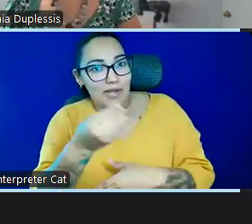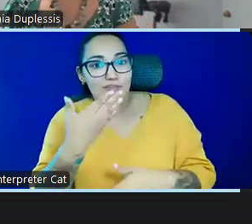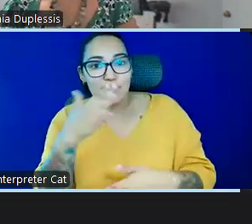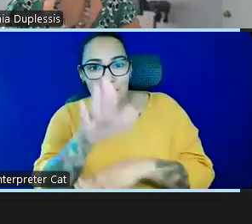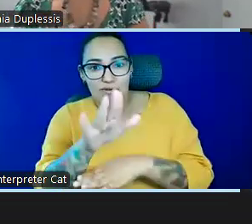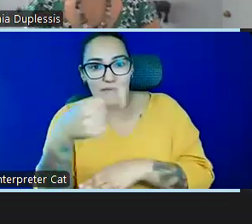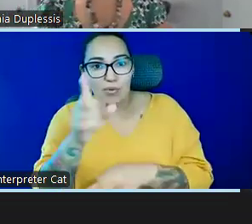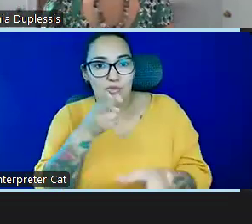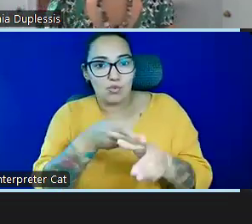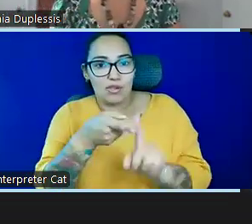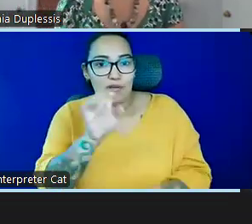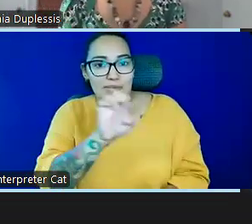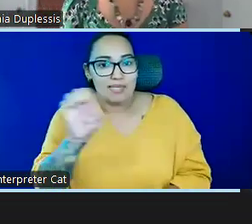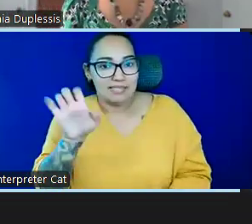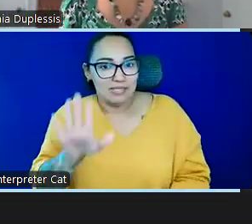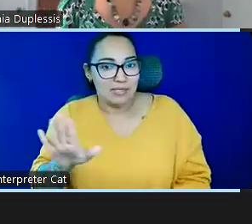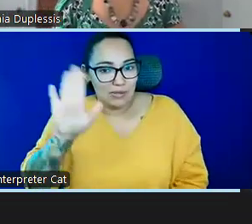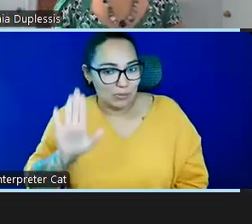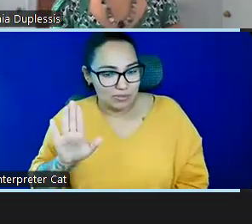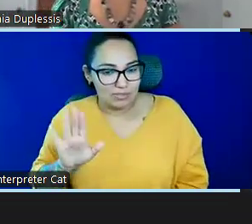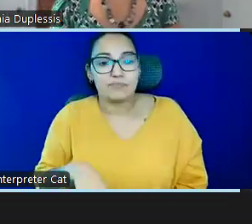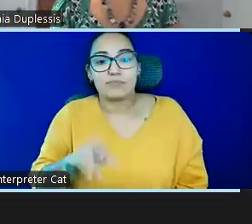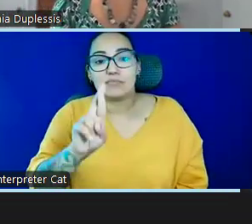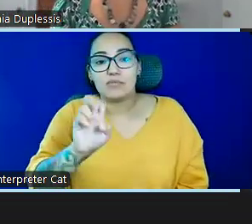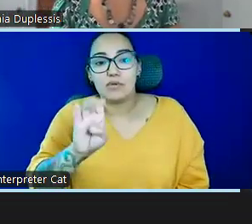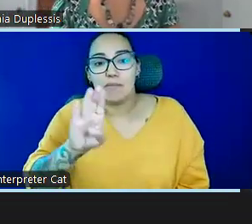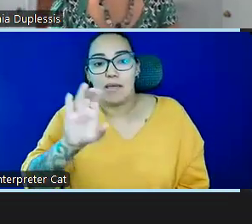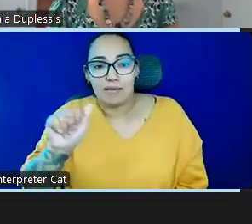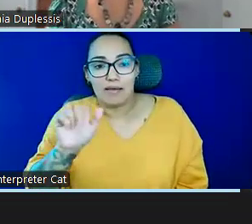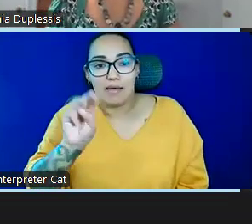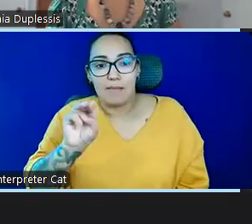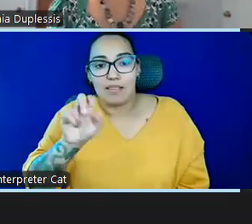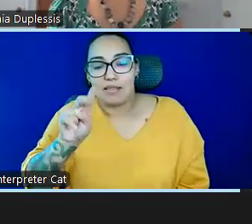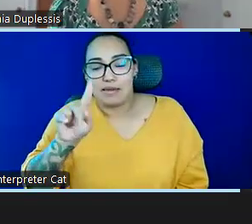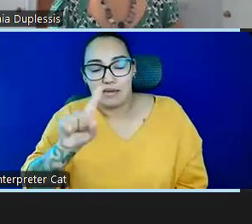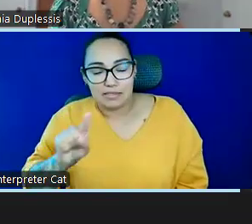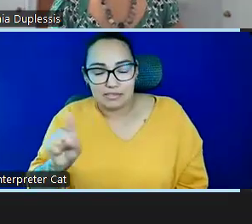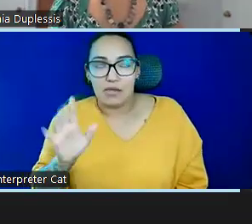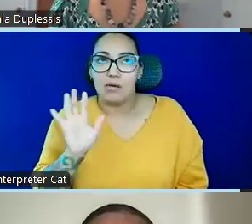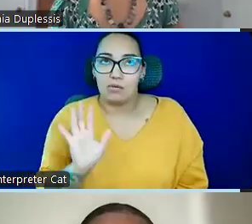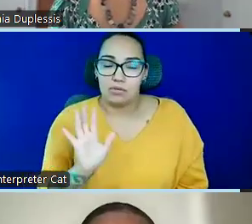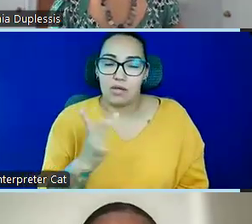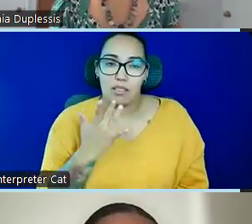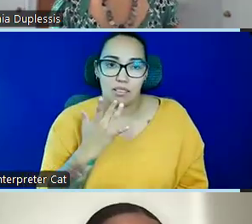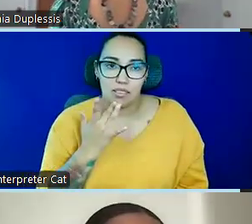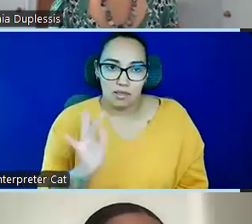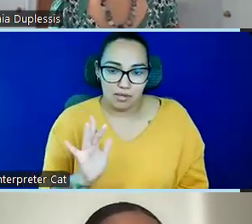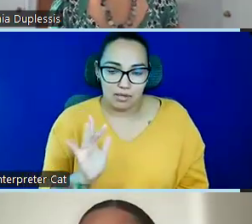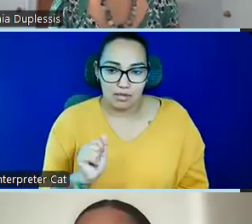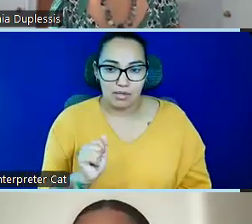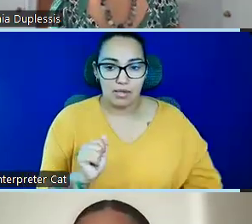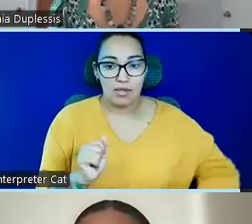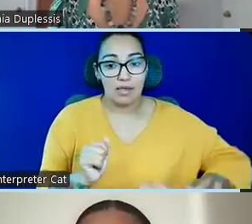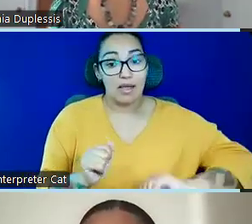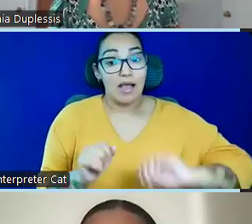joining us from the East Coast. I am Rebecca Melendez, and let me tell you how lucky I am. I get to do a